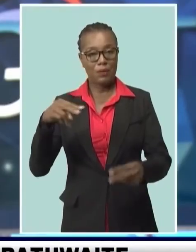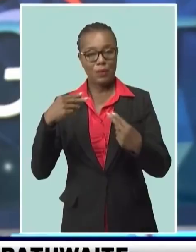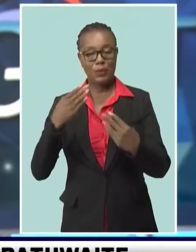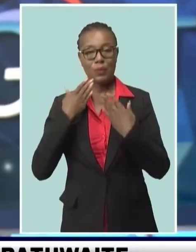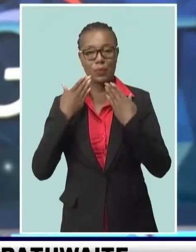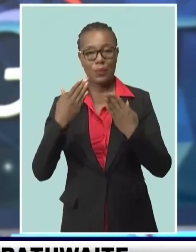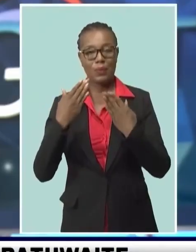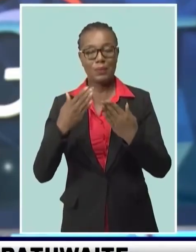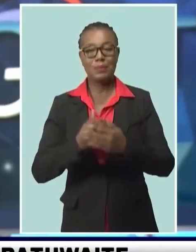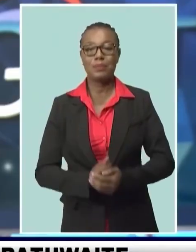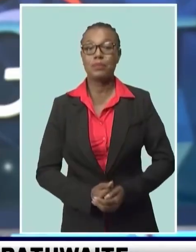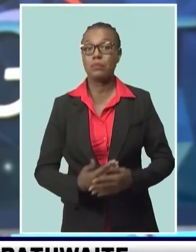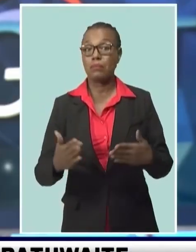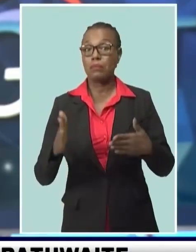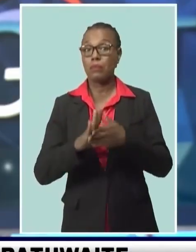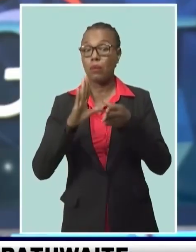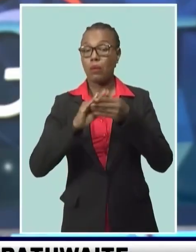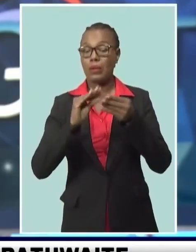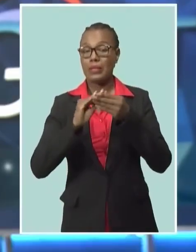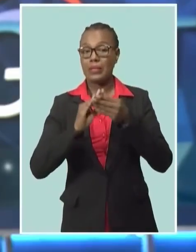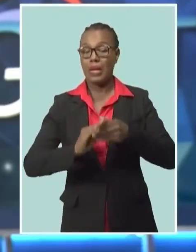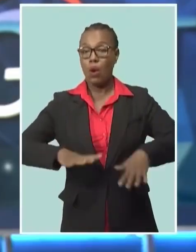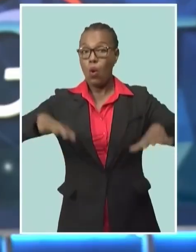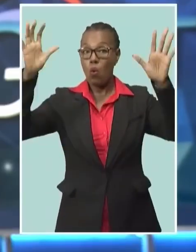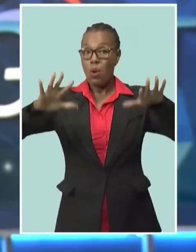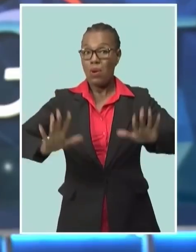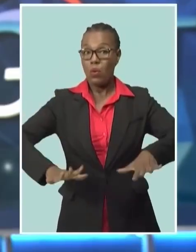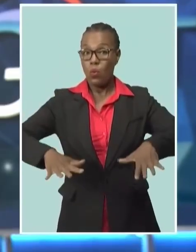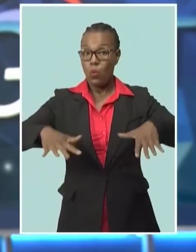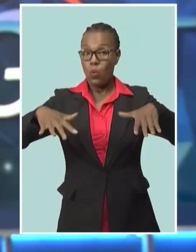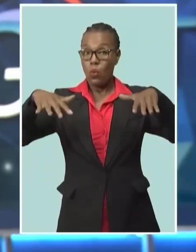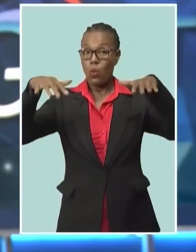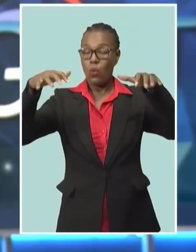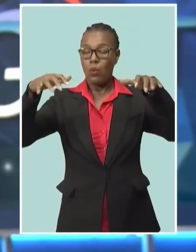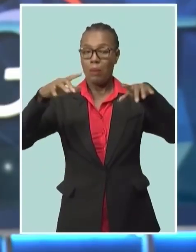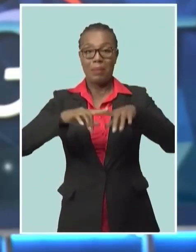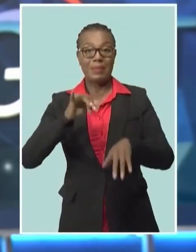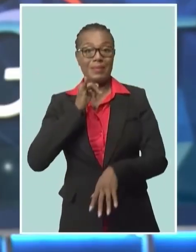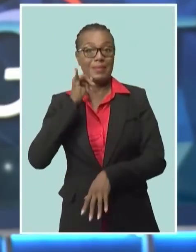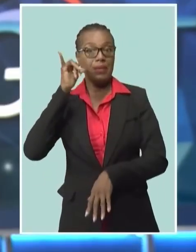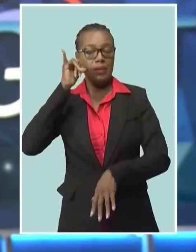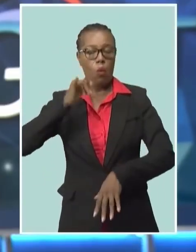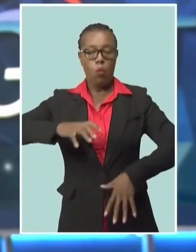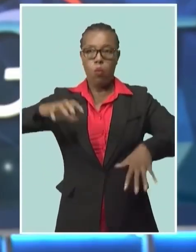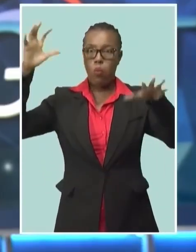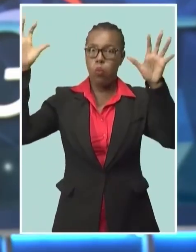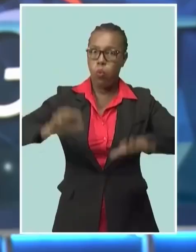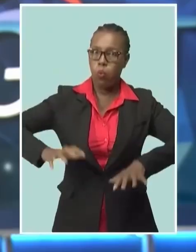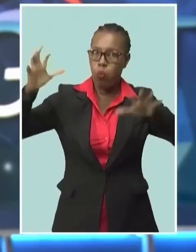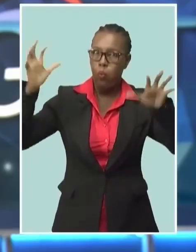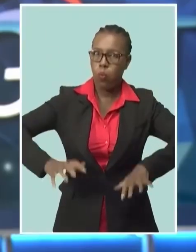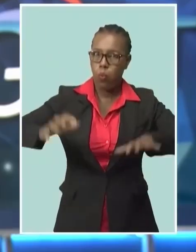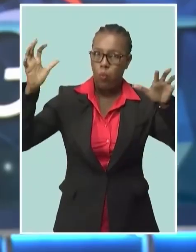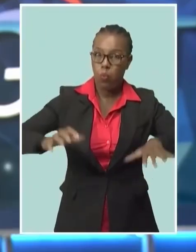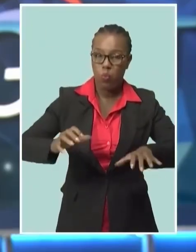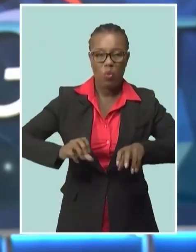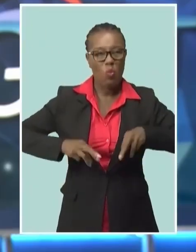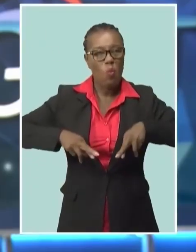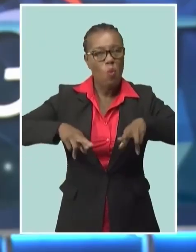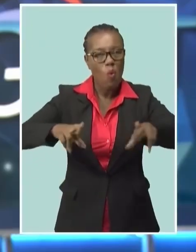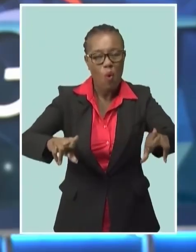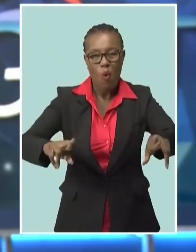In our top story tonight, the rain has abated, but its intensity yesterday wreaked havoc on the roads,